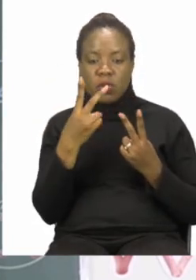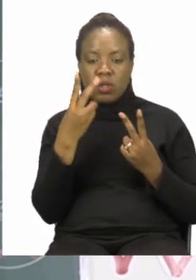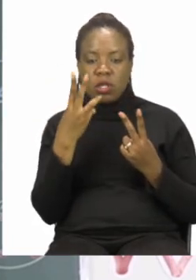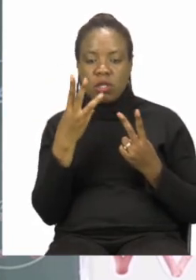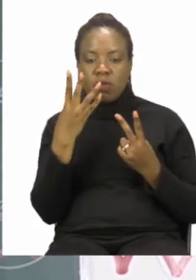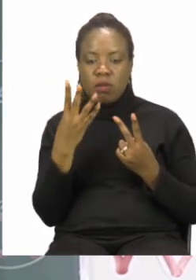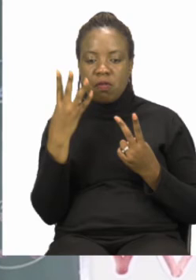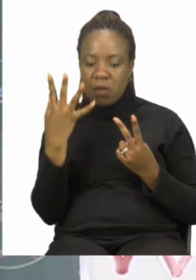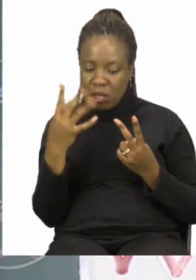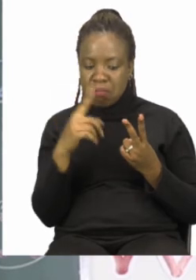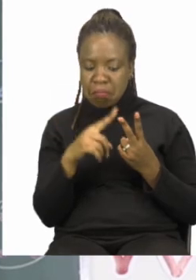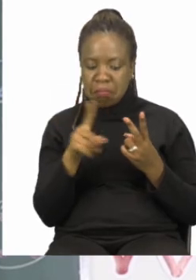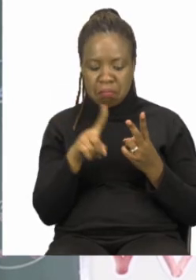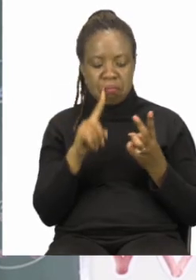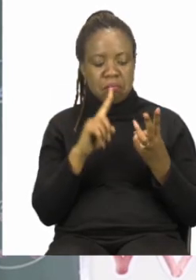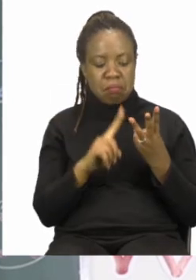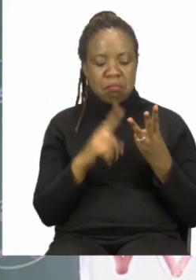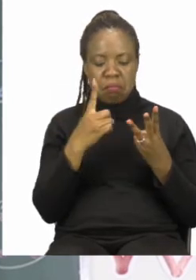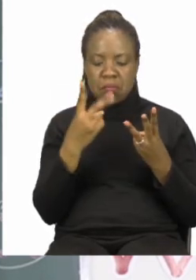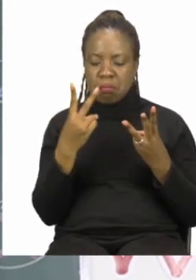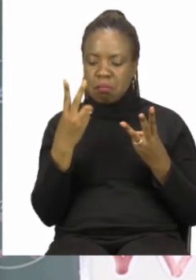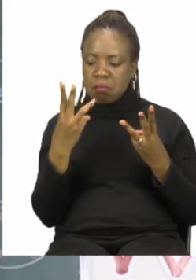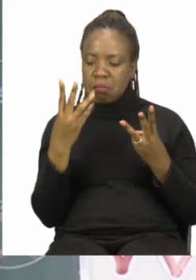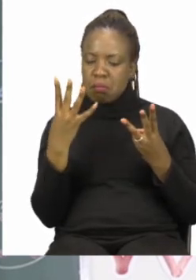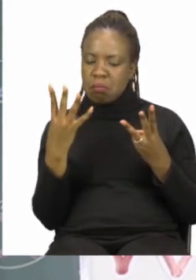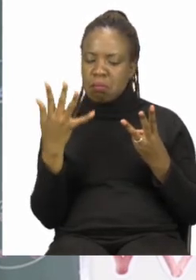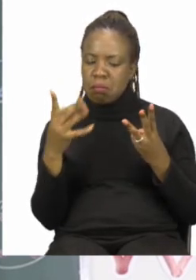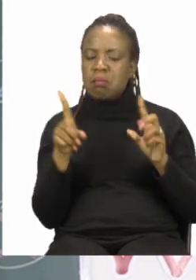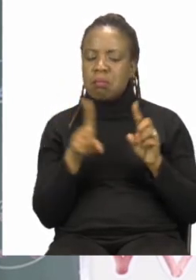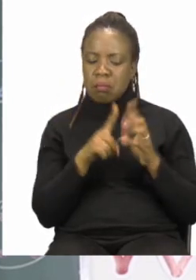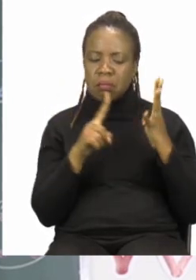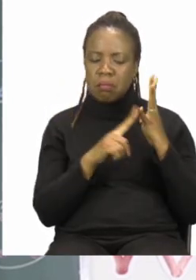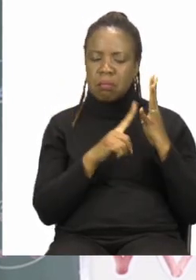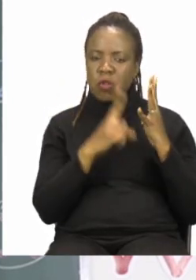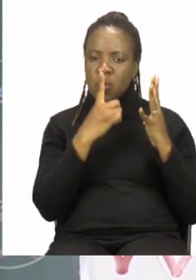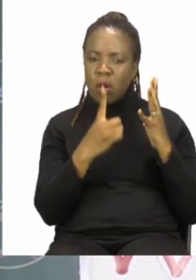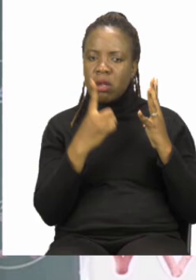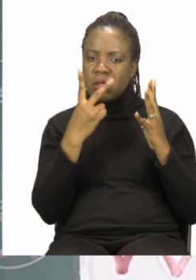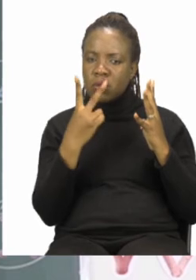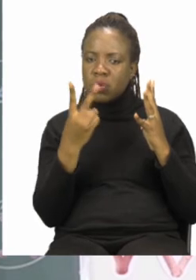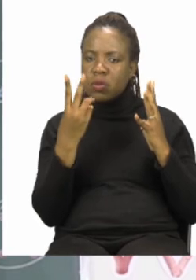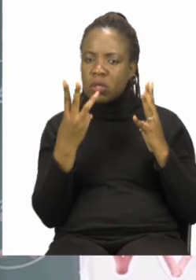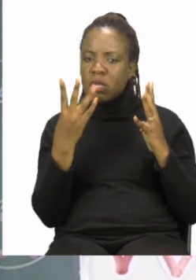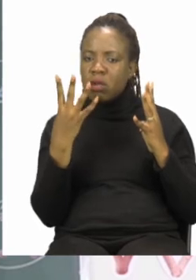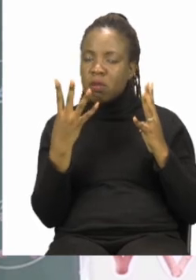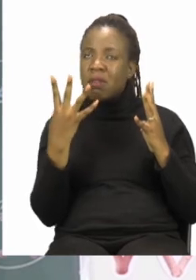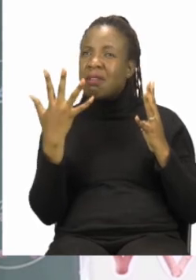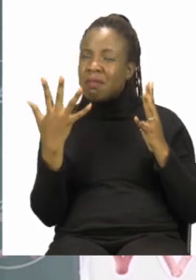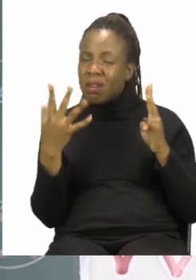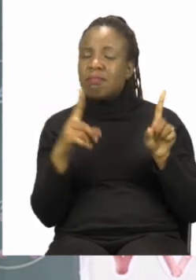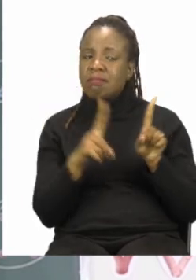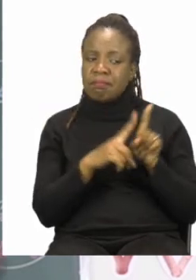2, 3, 4, 5. 1, 2, 3, 4, 5. 1, 2, 3,